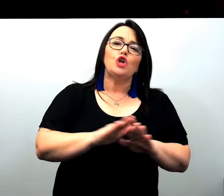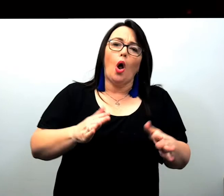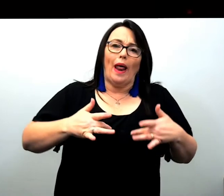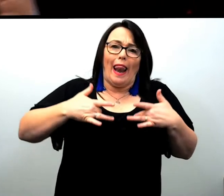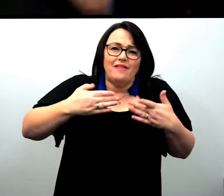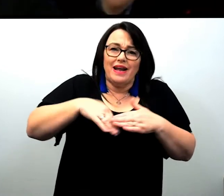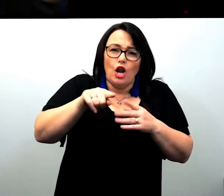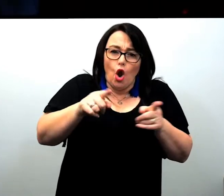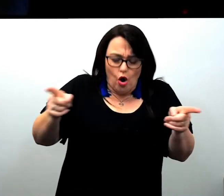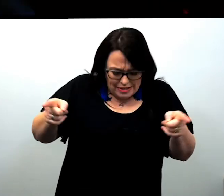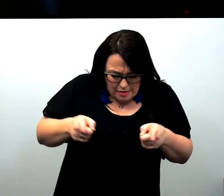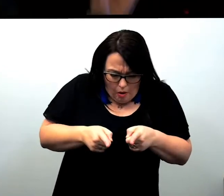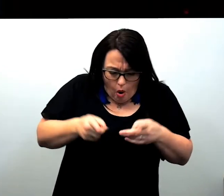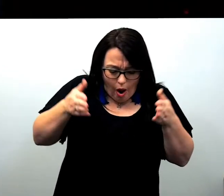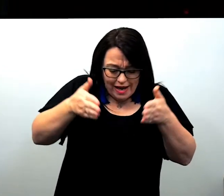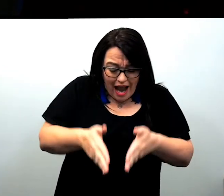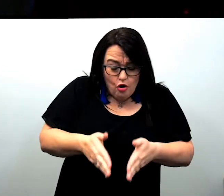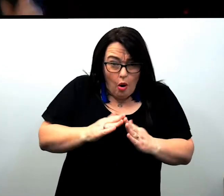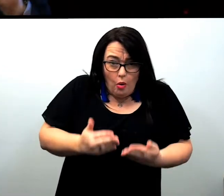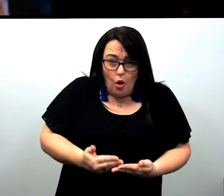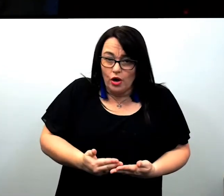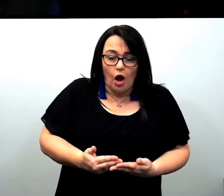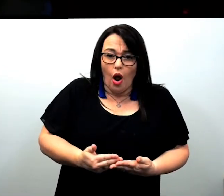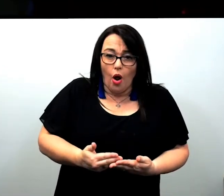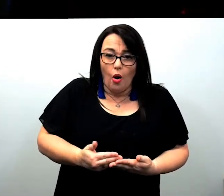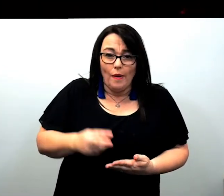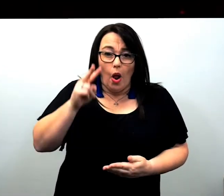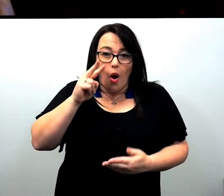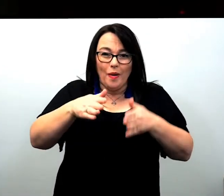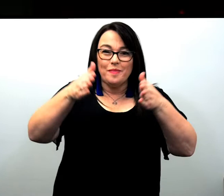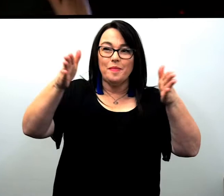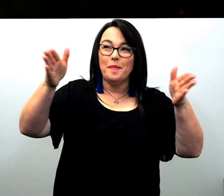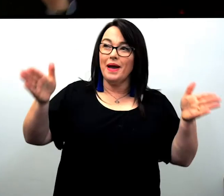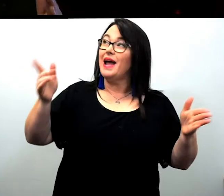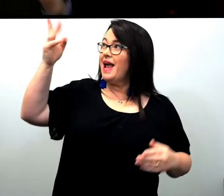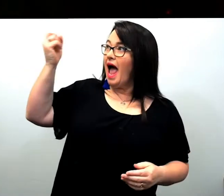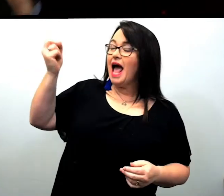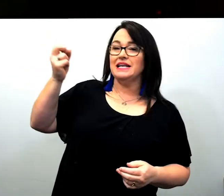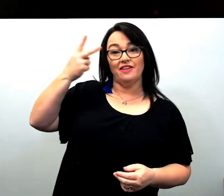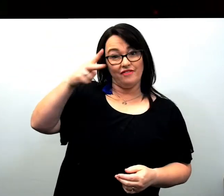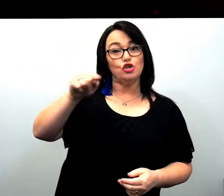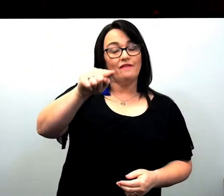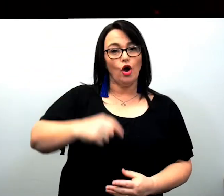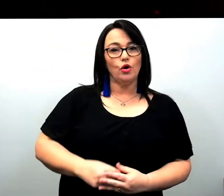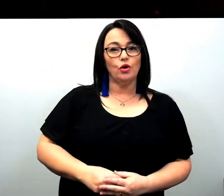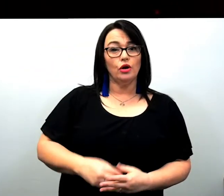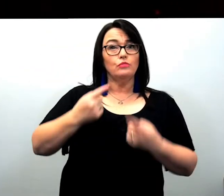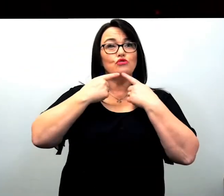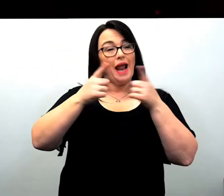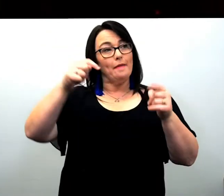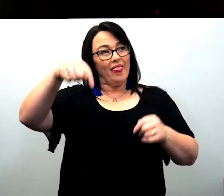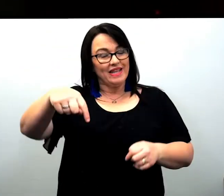of your cocoon and look according to the vision God has for your life. To proclaim the year of the Lord.